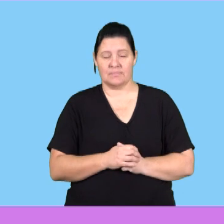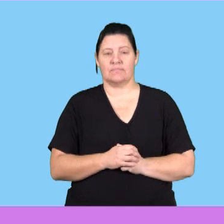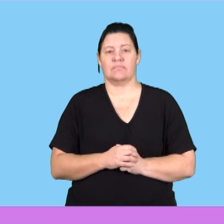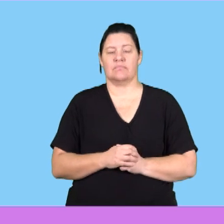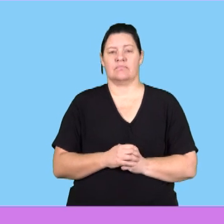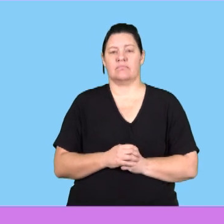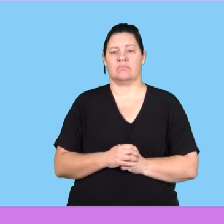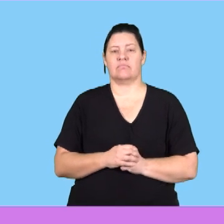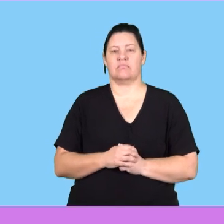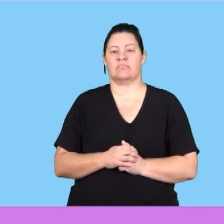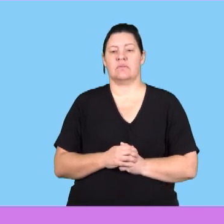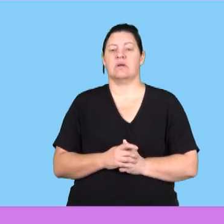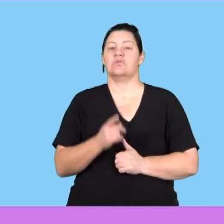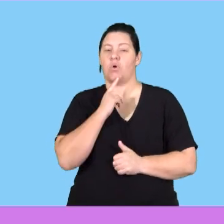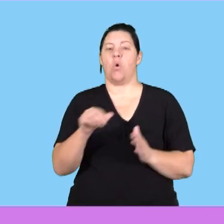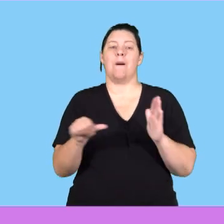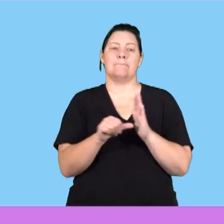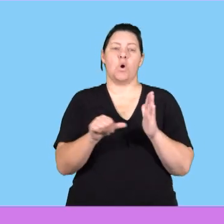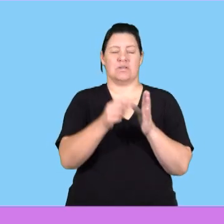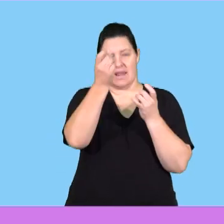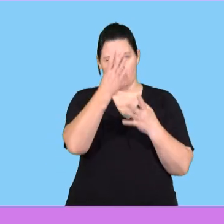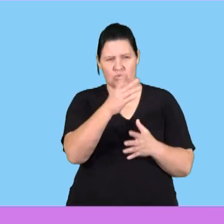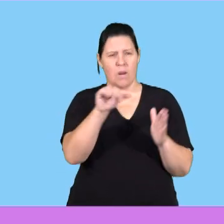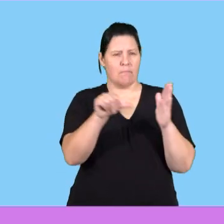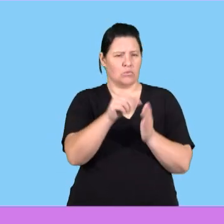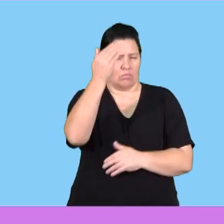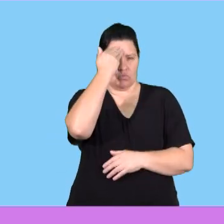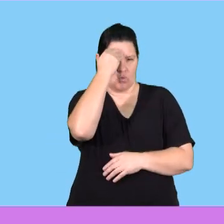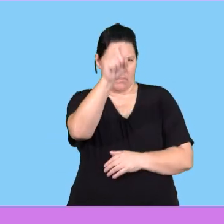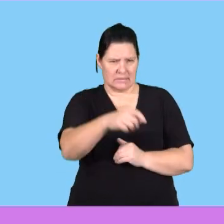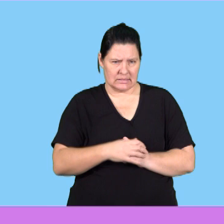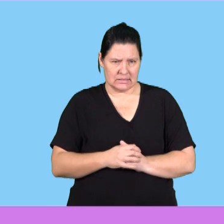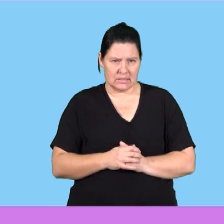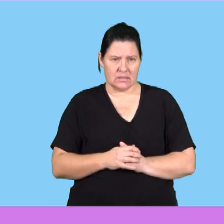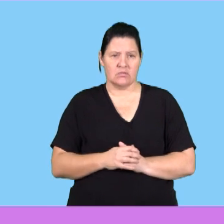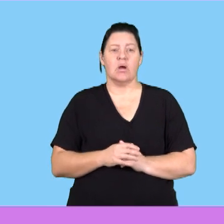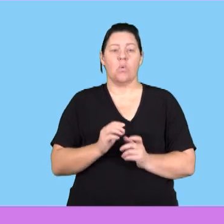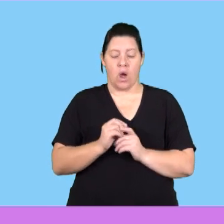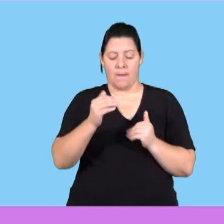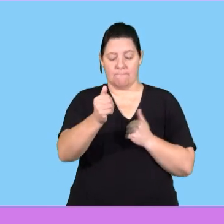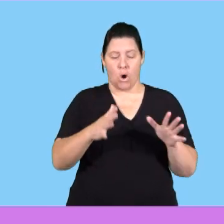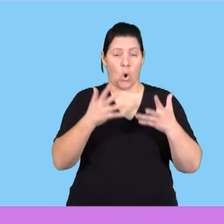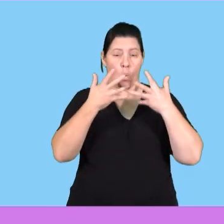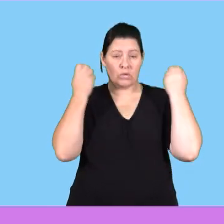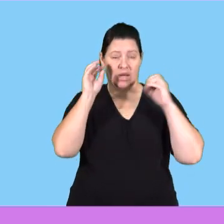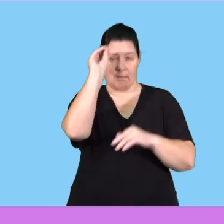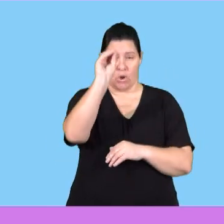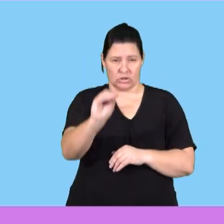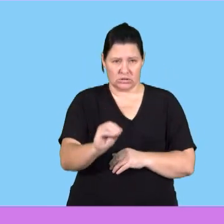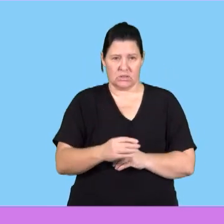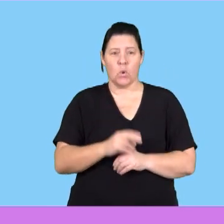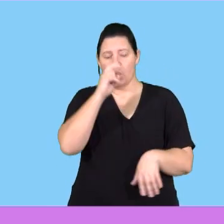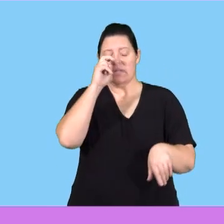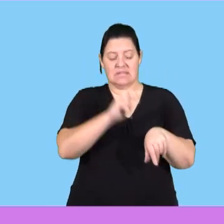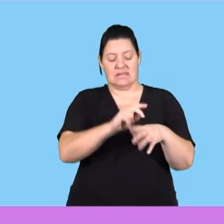you. Guys, just some other important information you should be familiar with. Remember, when we work with box and whisker plots,